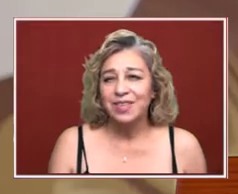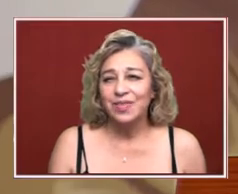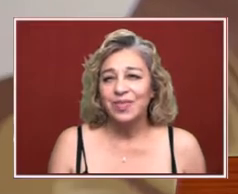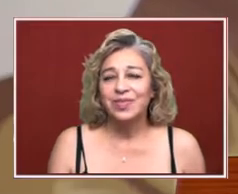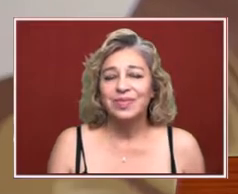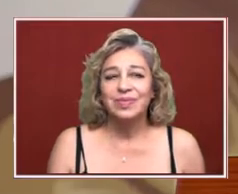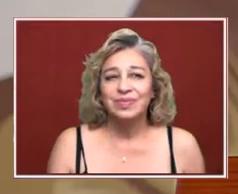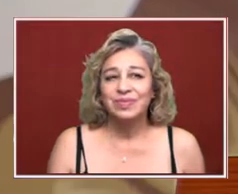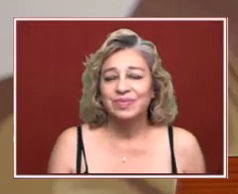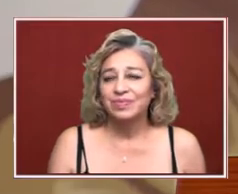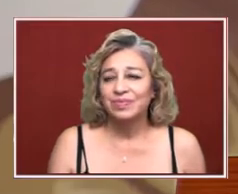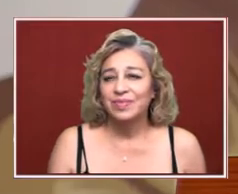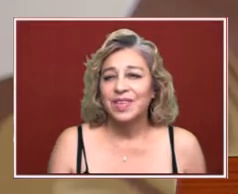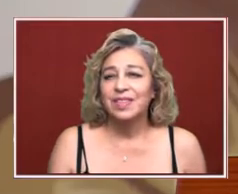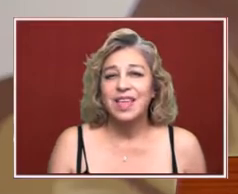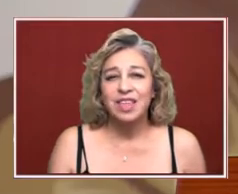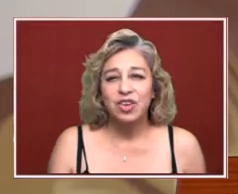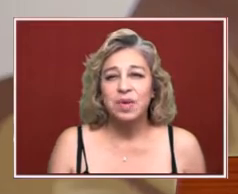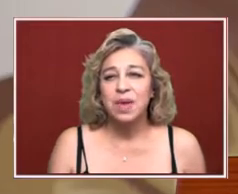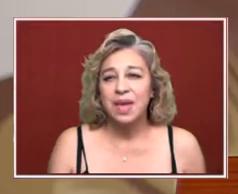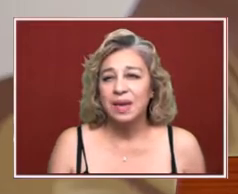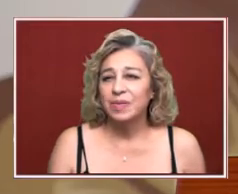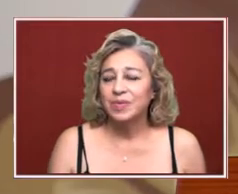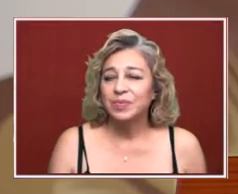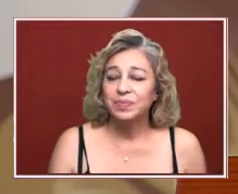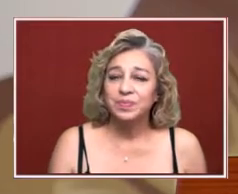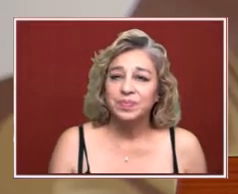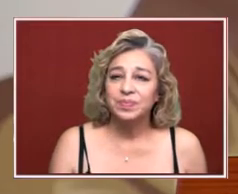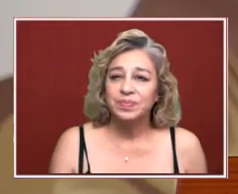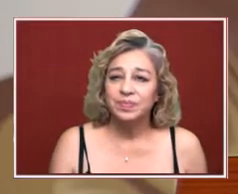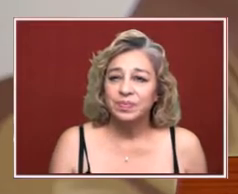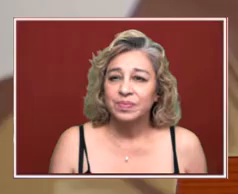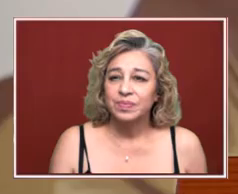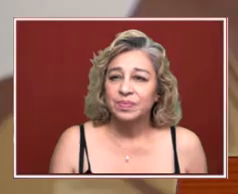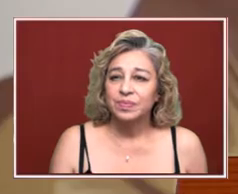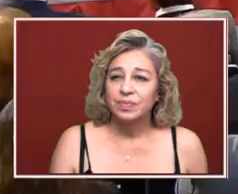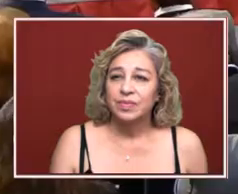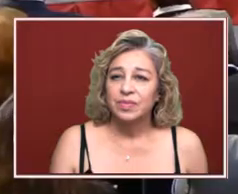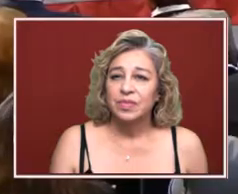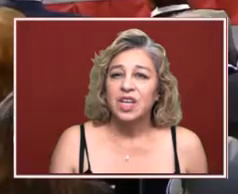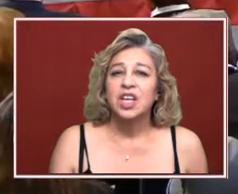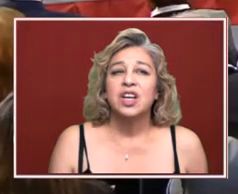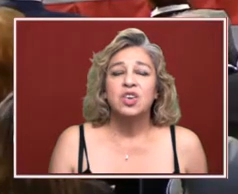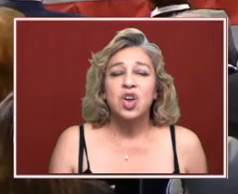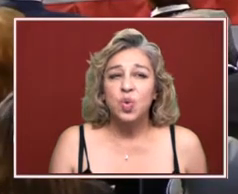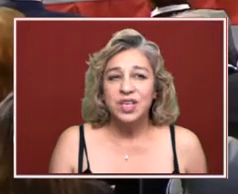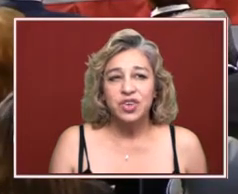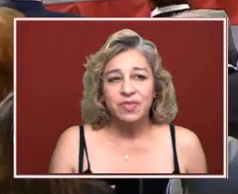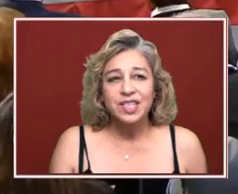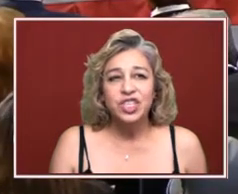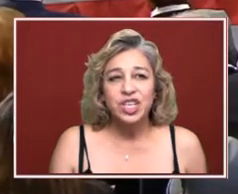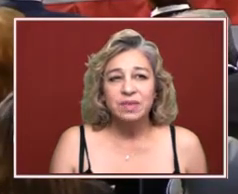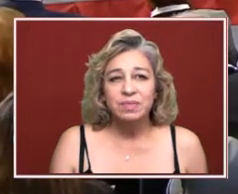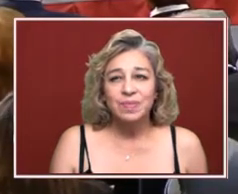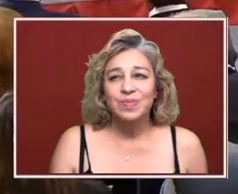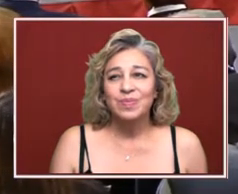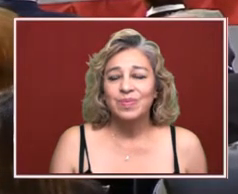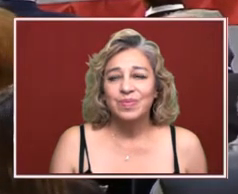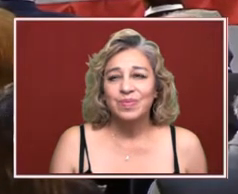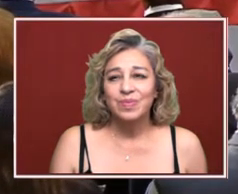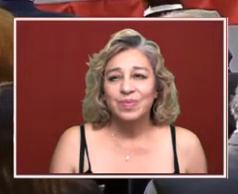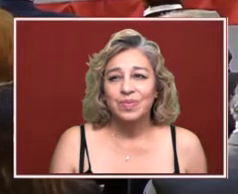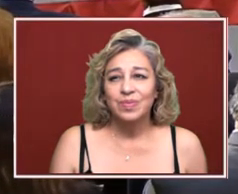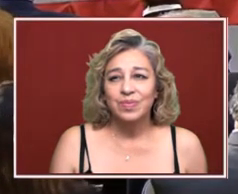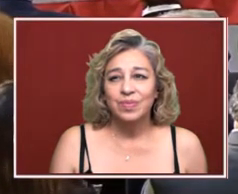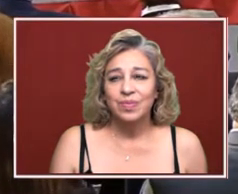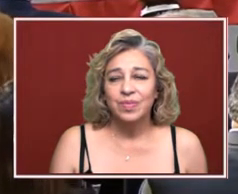thing. Que puede haber. That there can be. La no intervención. No intervention.